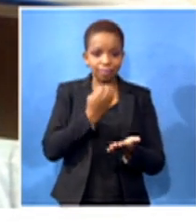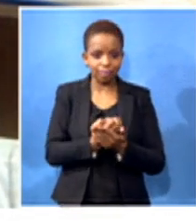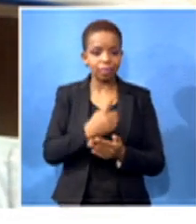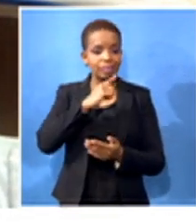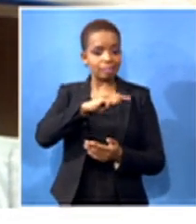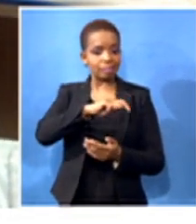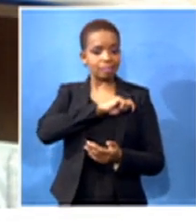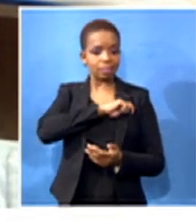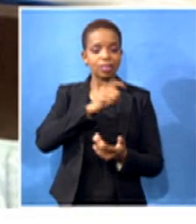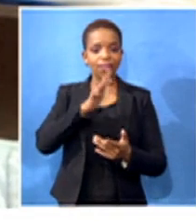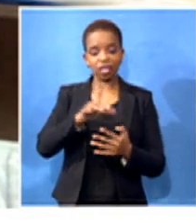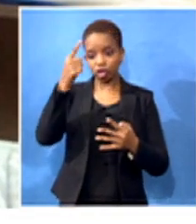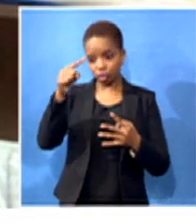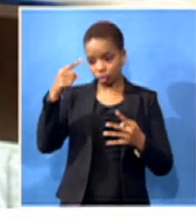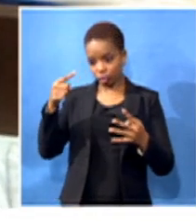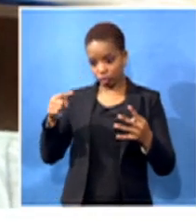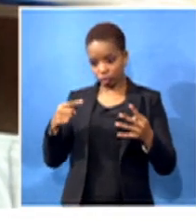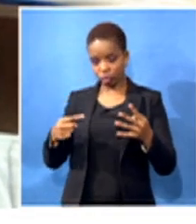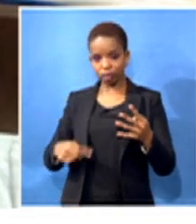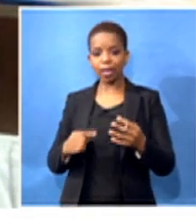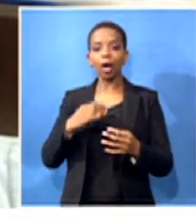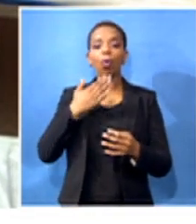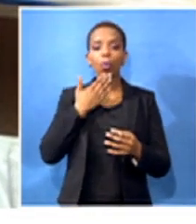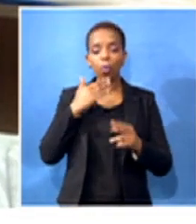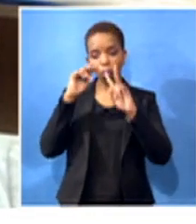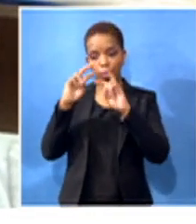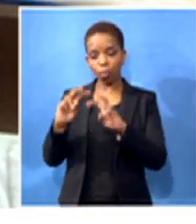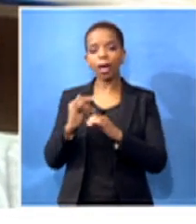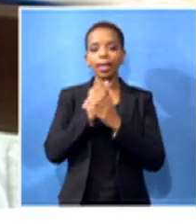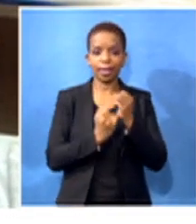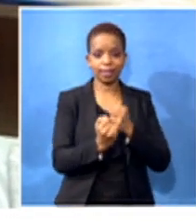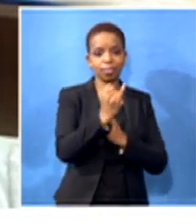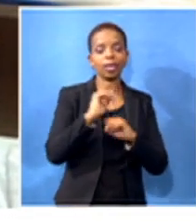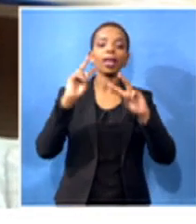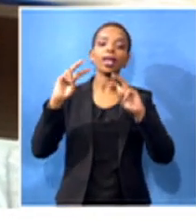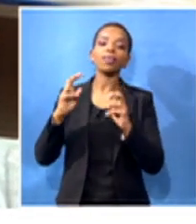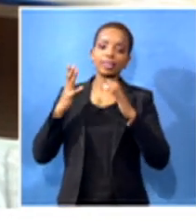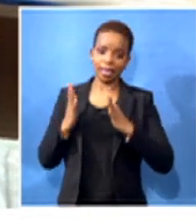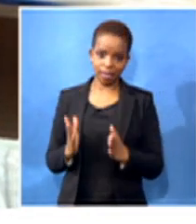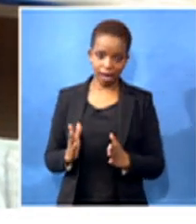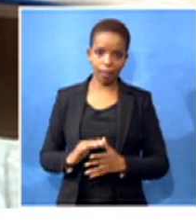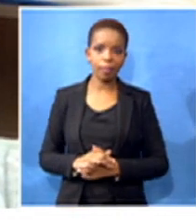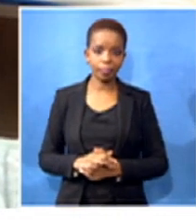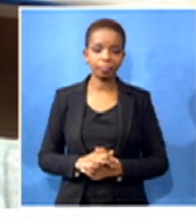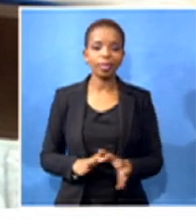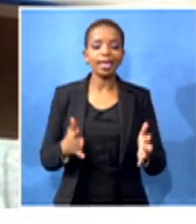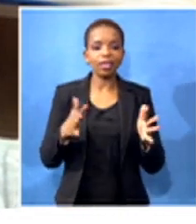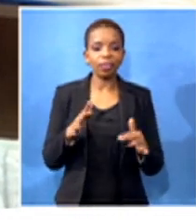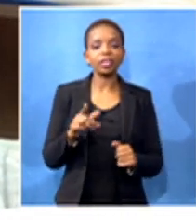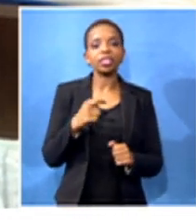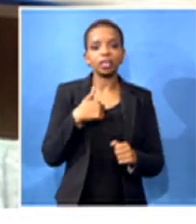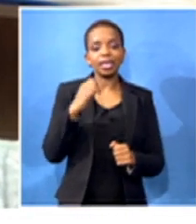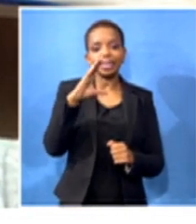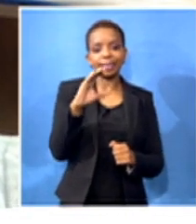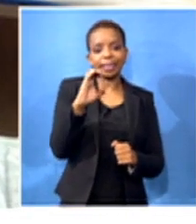investigation, independent investigation, as it were. I must say that I've also taken an issue with the CFO and the HOD